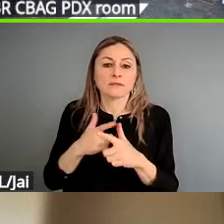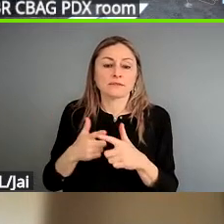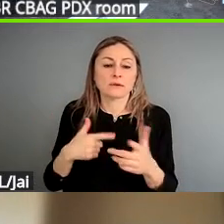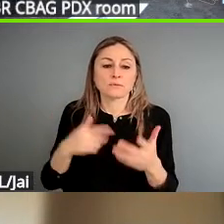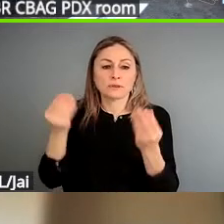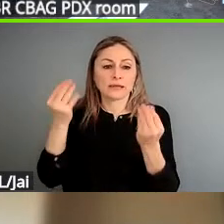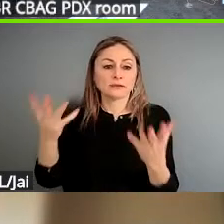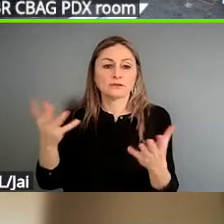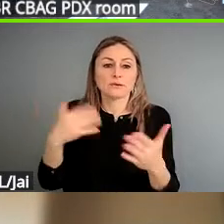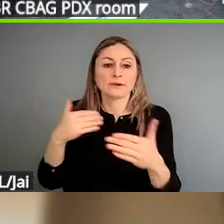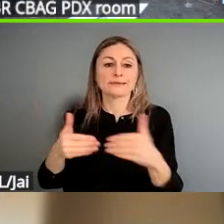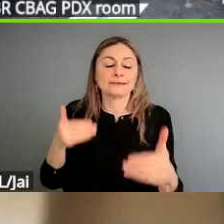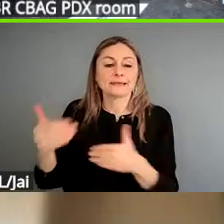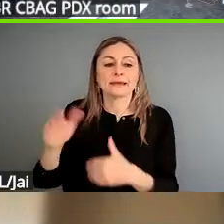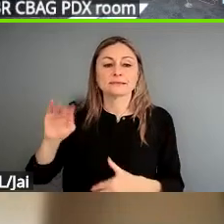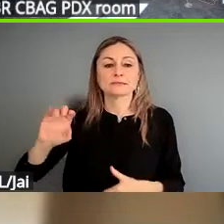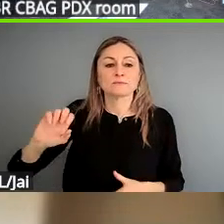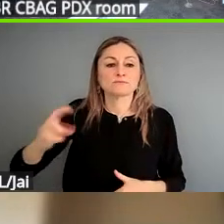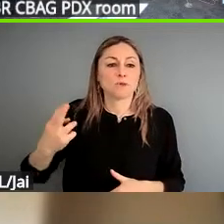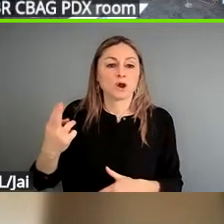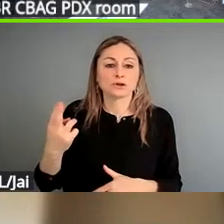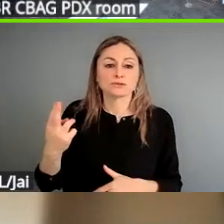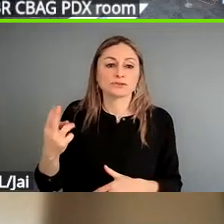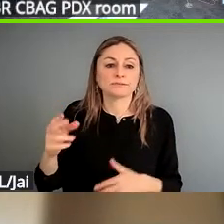March CBAG meeting.